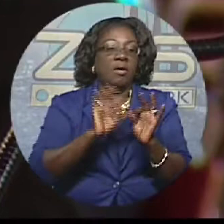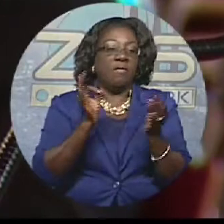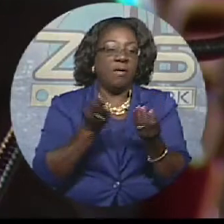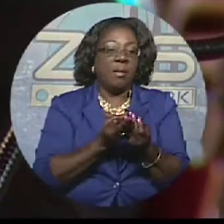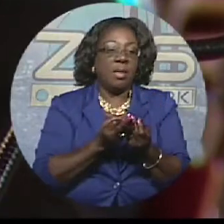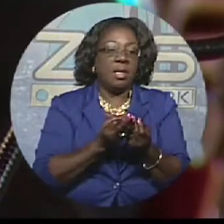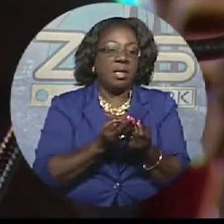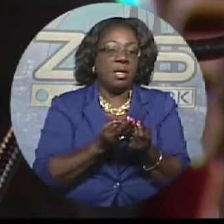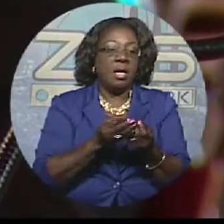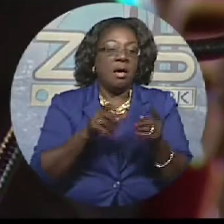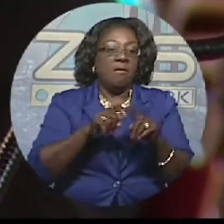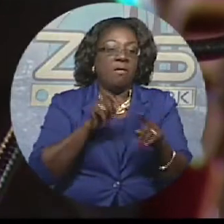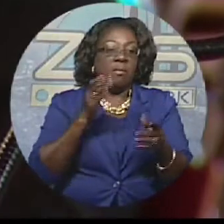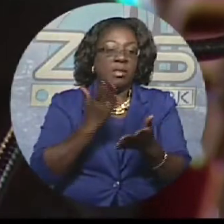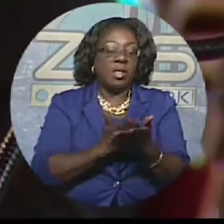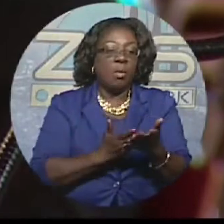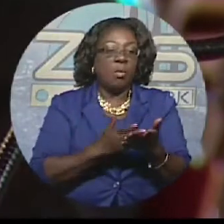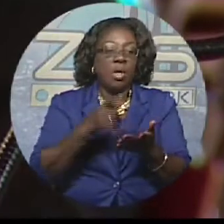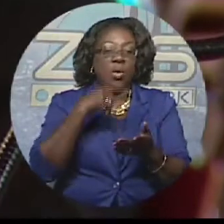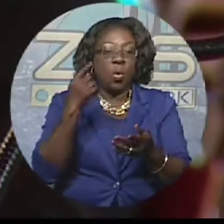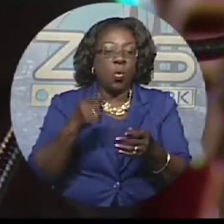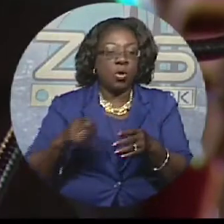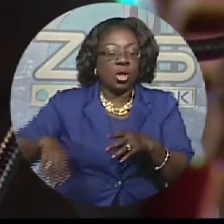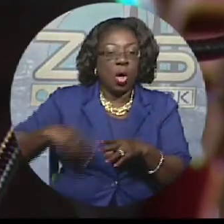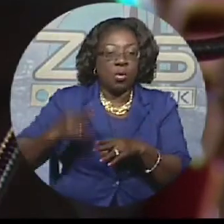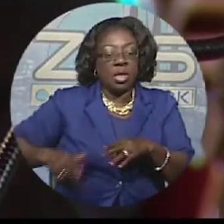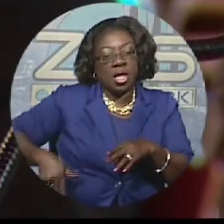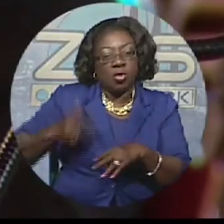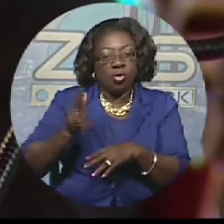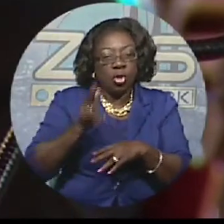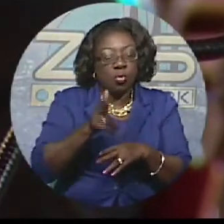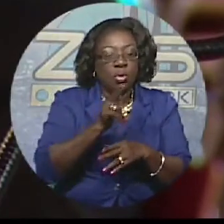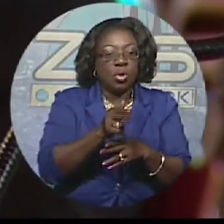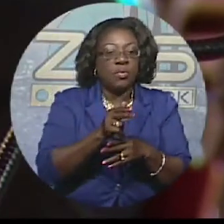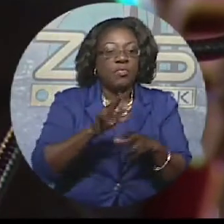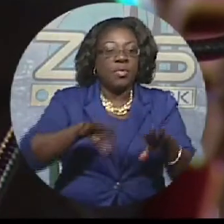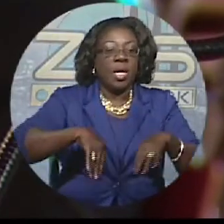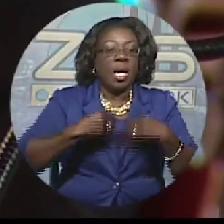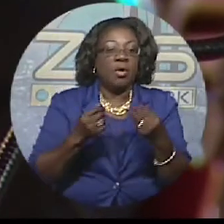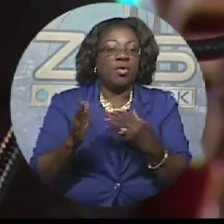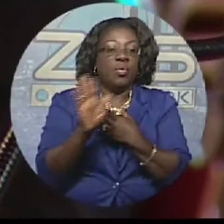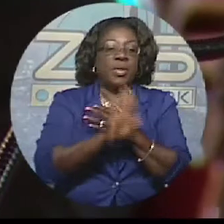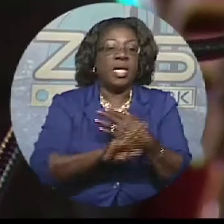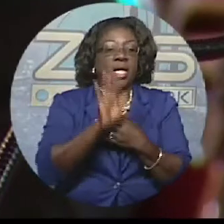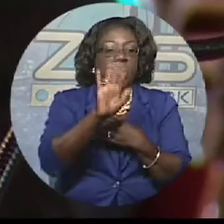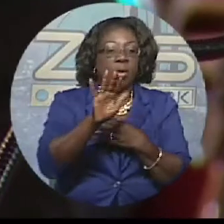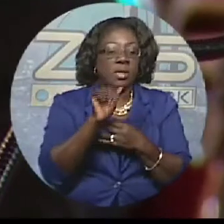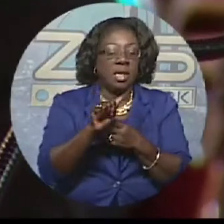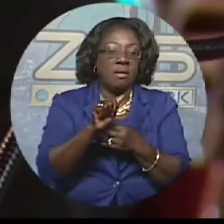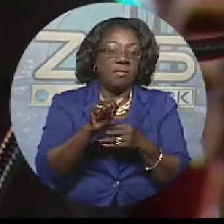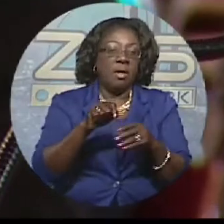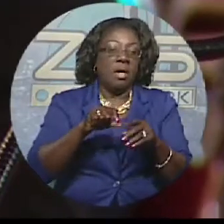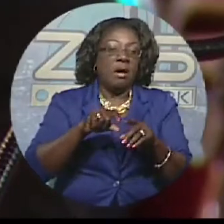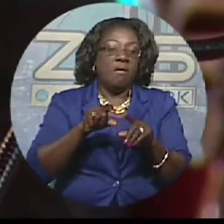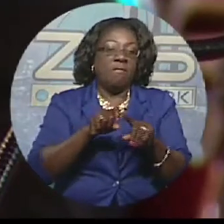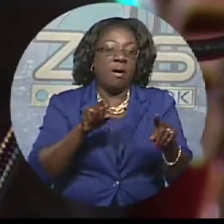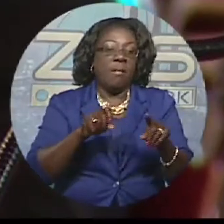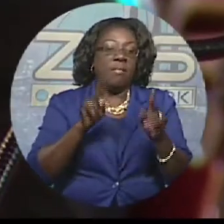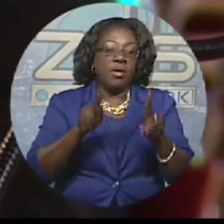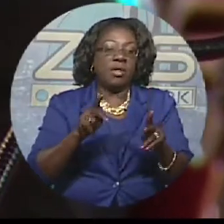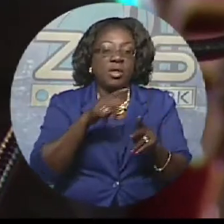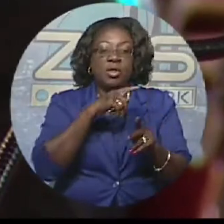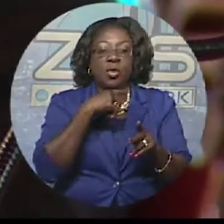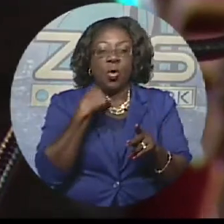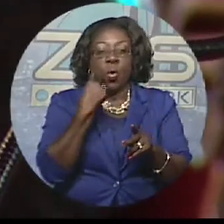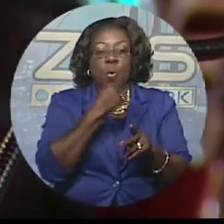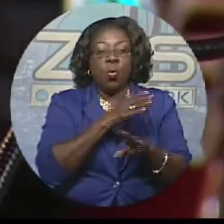mindset? How do you protect yourself against a person who don't fear being sent to prison for life? How